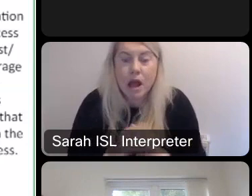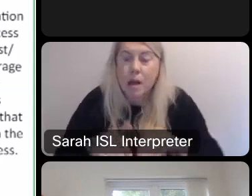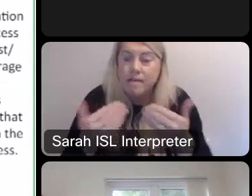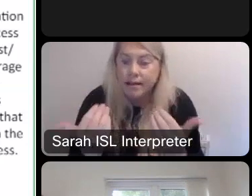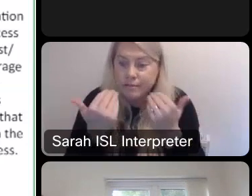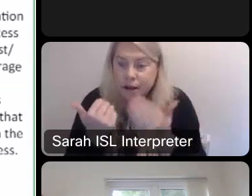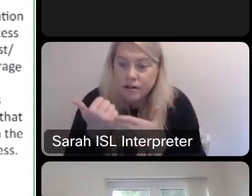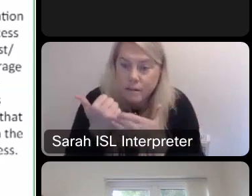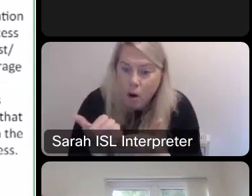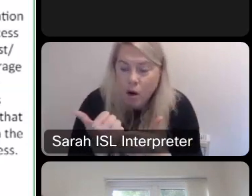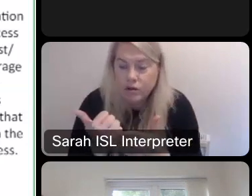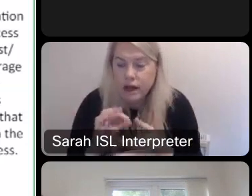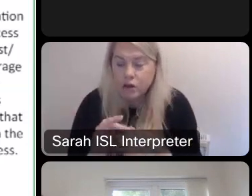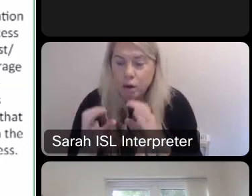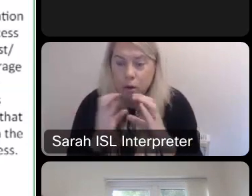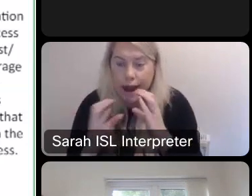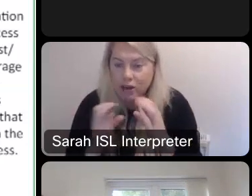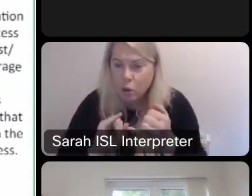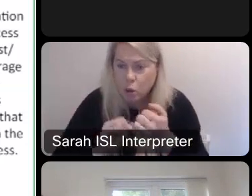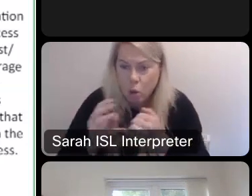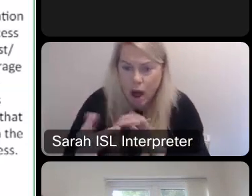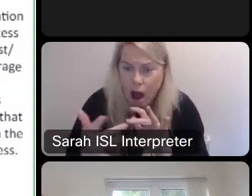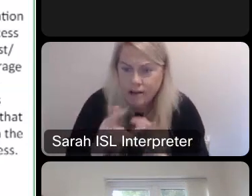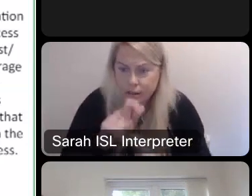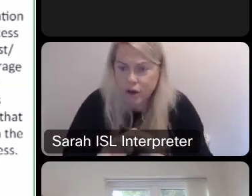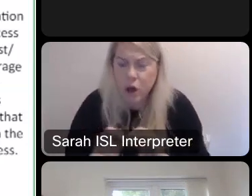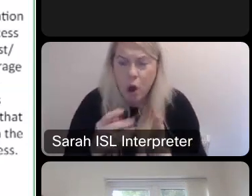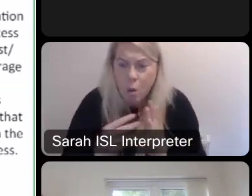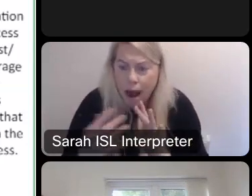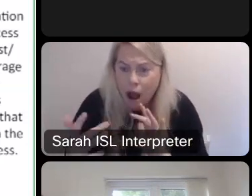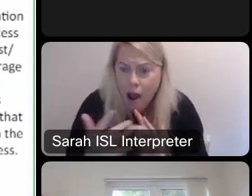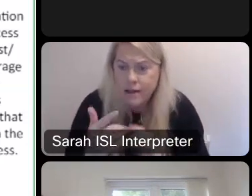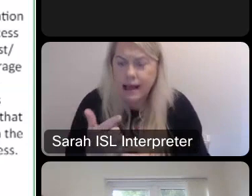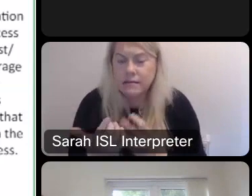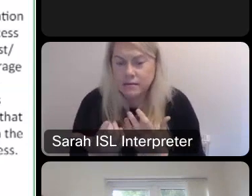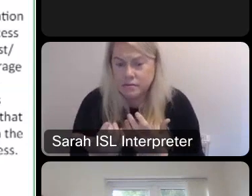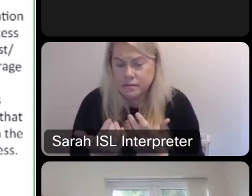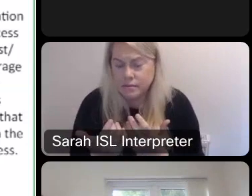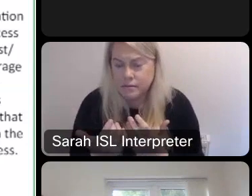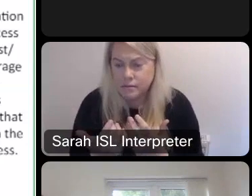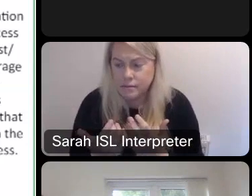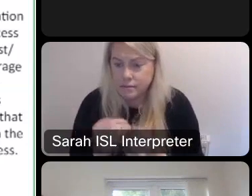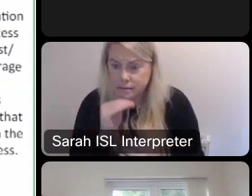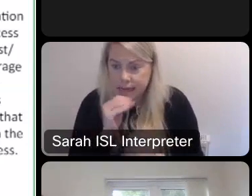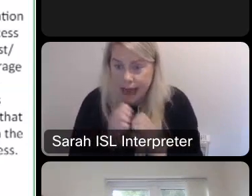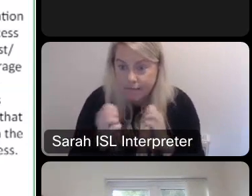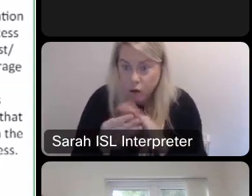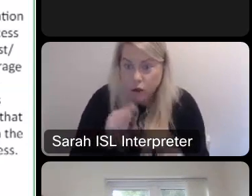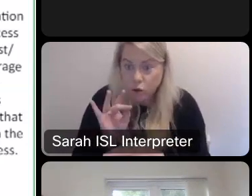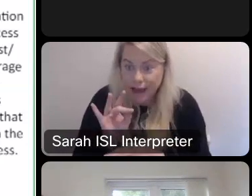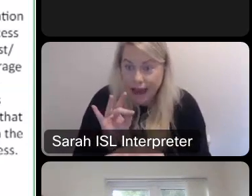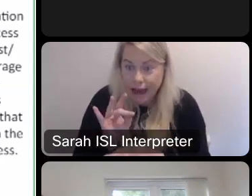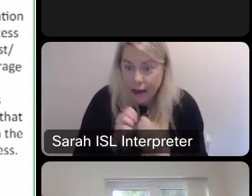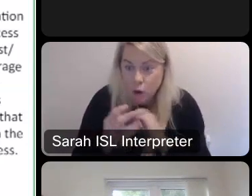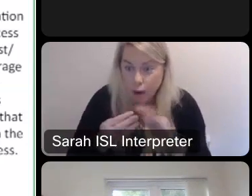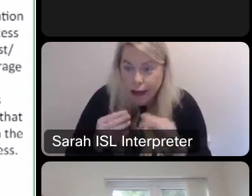and support in relation to communication, who's going to contact them, when they're going to be contacted, is it Tuesday every week, every 2